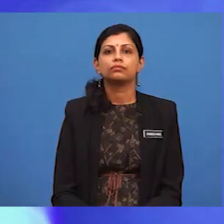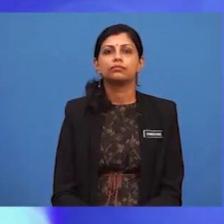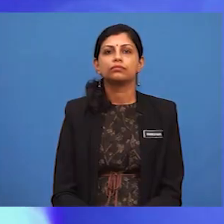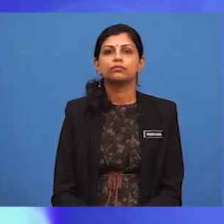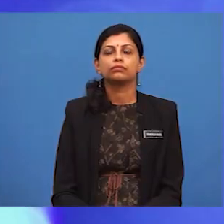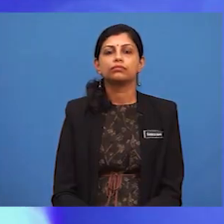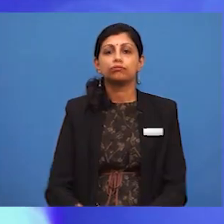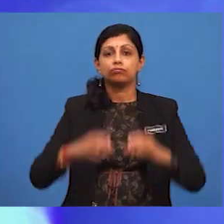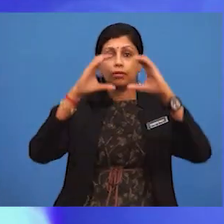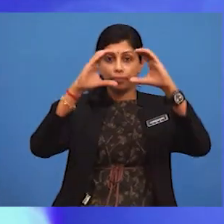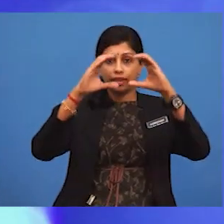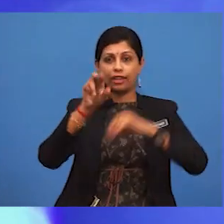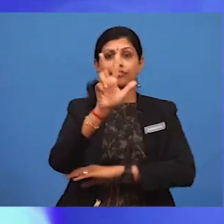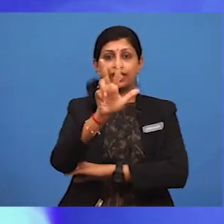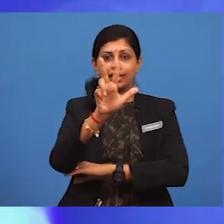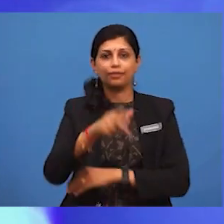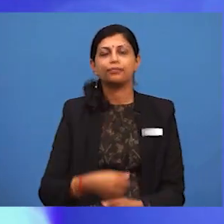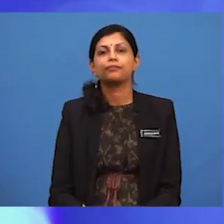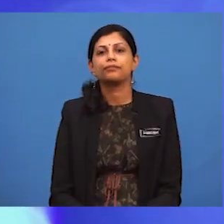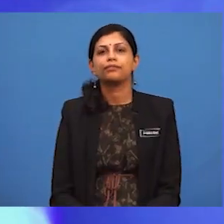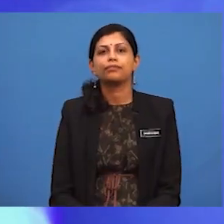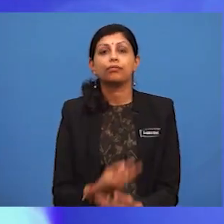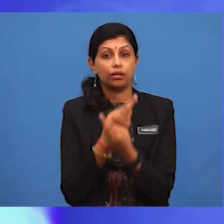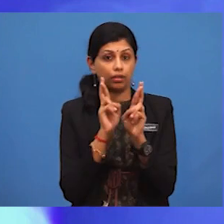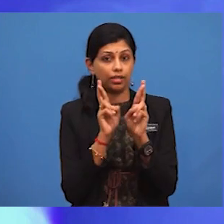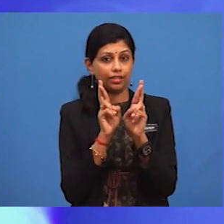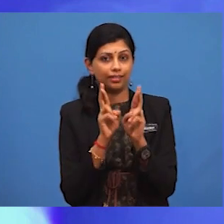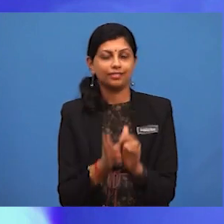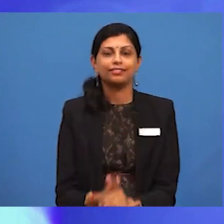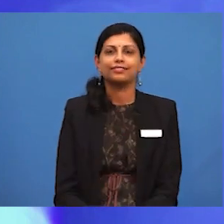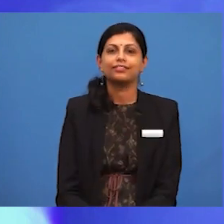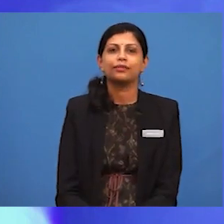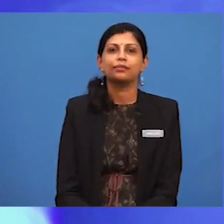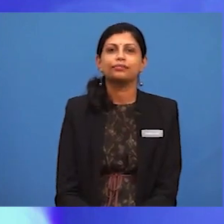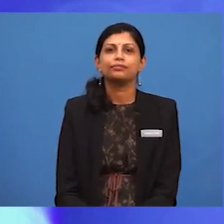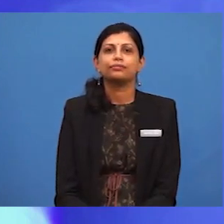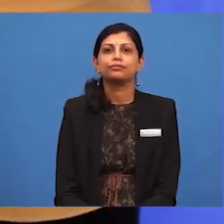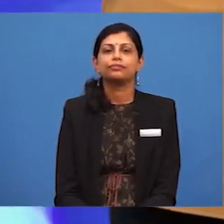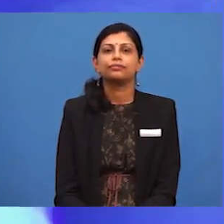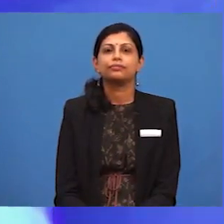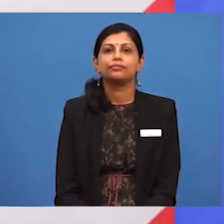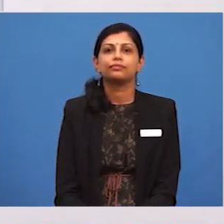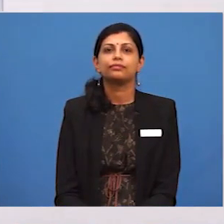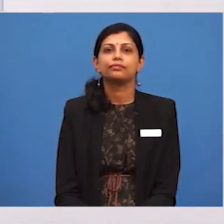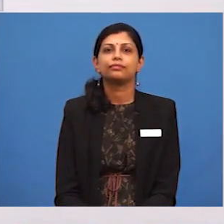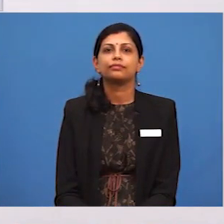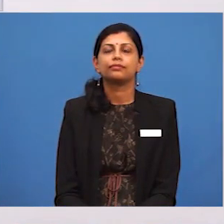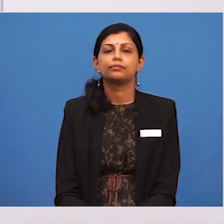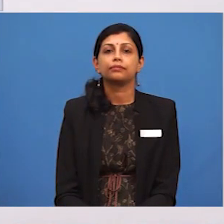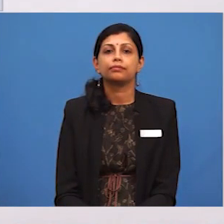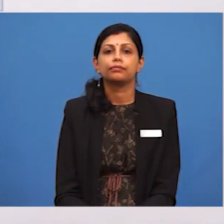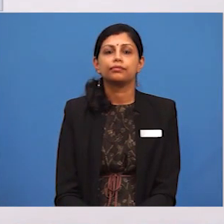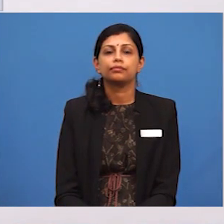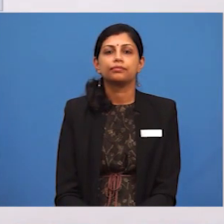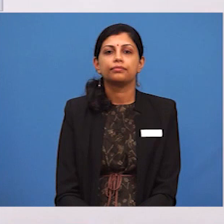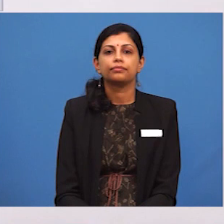Now, let's look at paragraph 3. Are you ready? Okay. You wrote to me